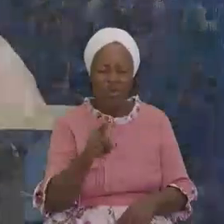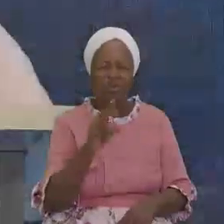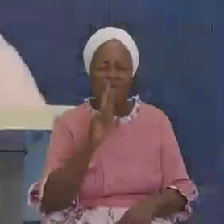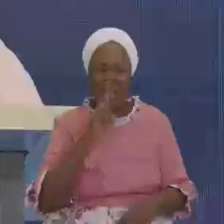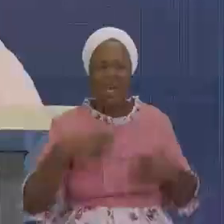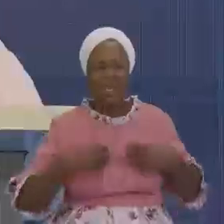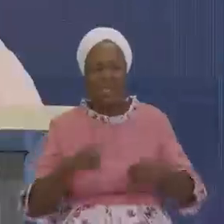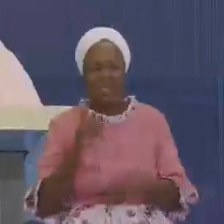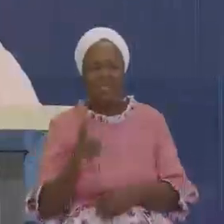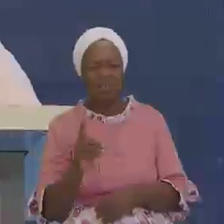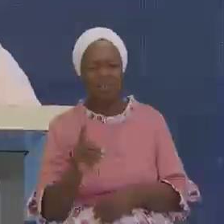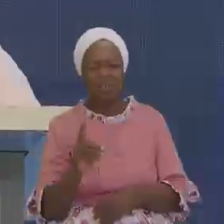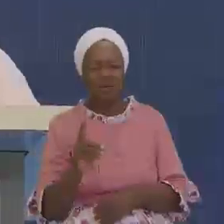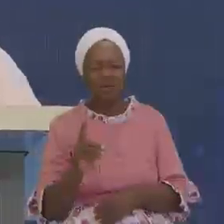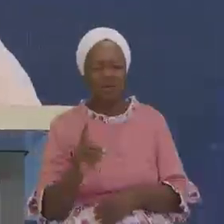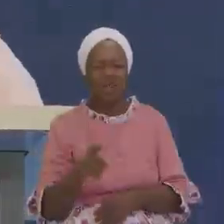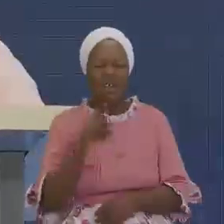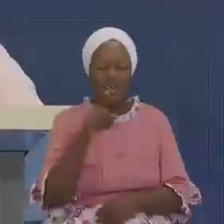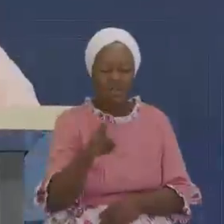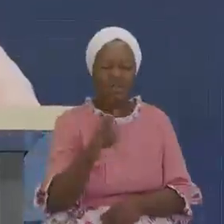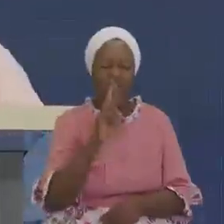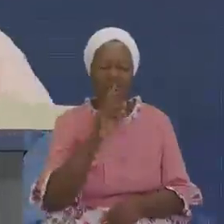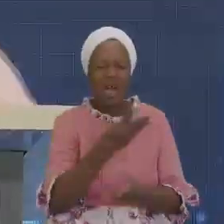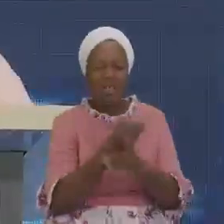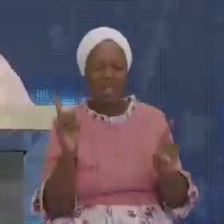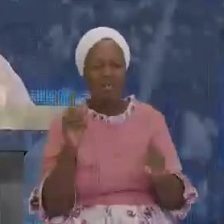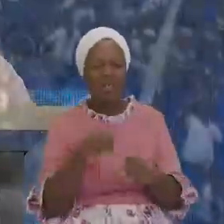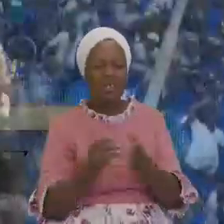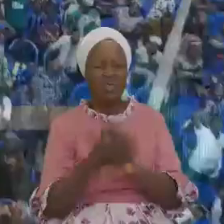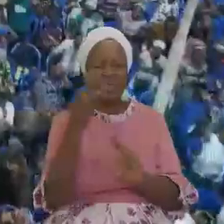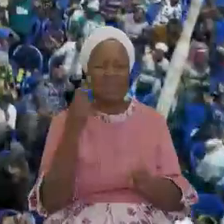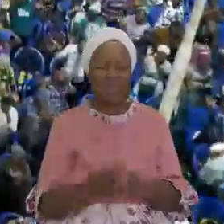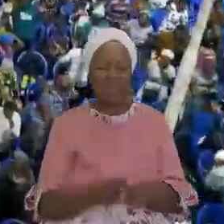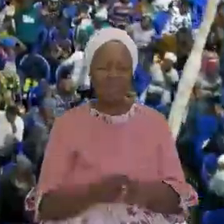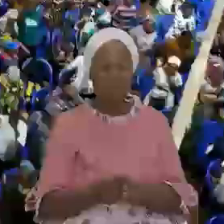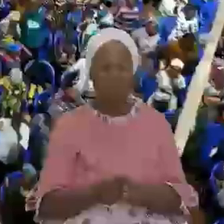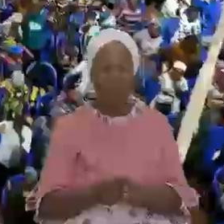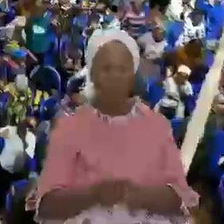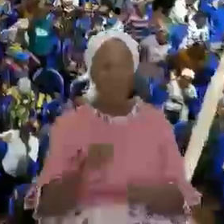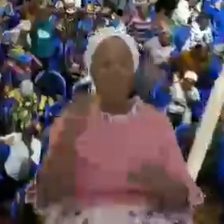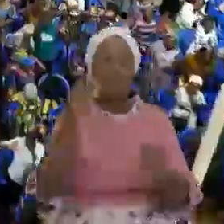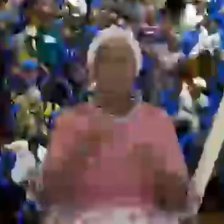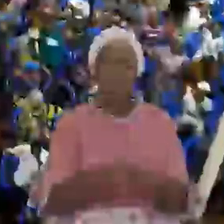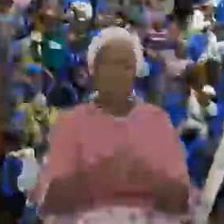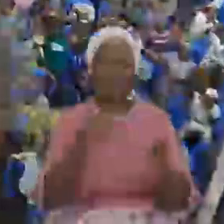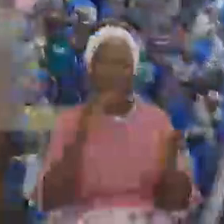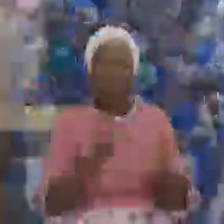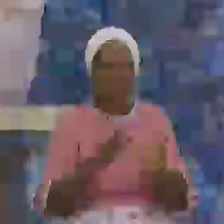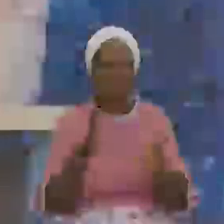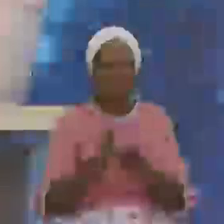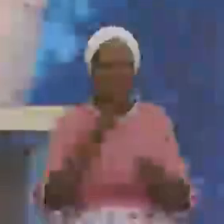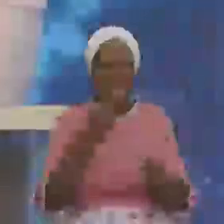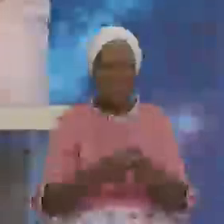healed. You are delivered. In Jesus' name